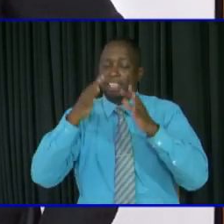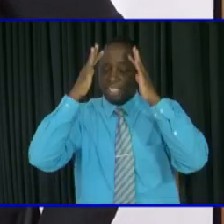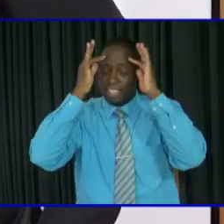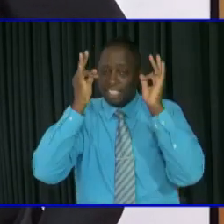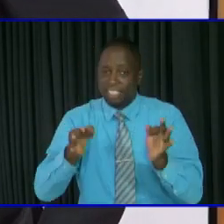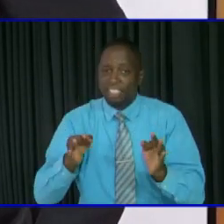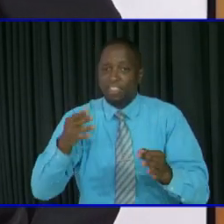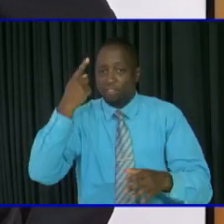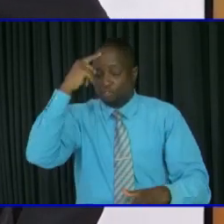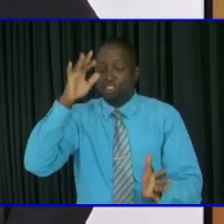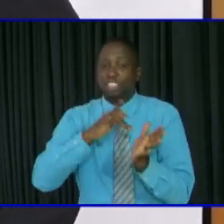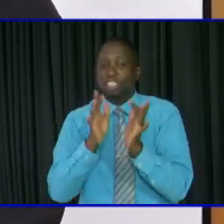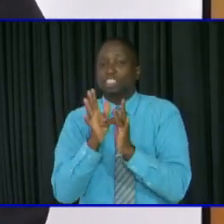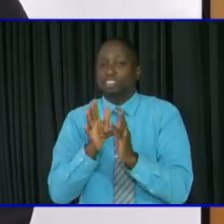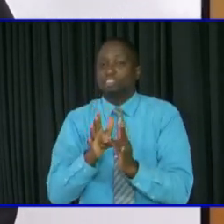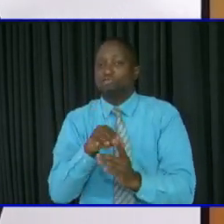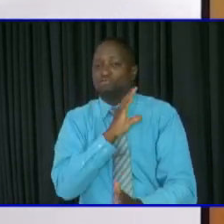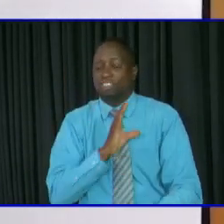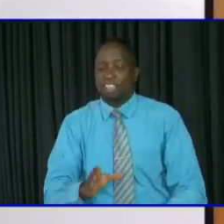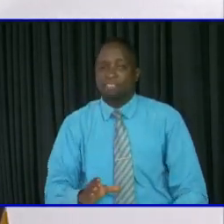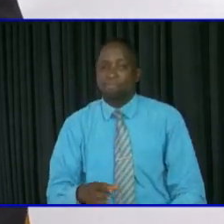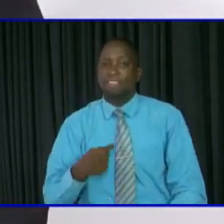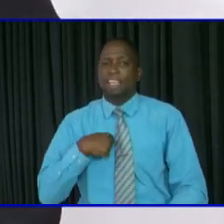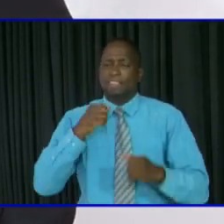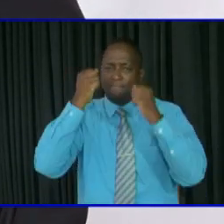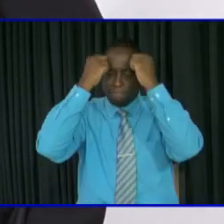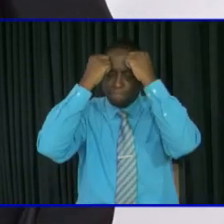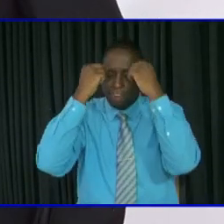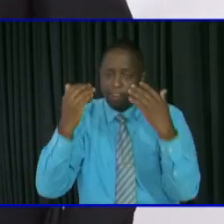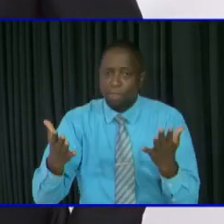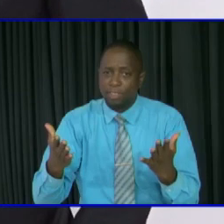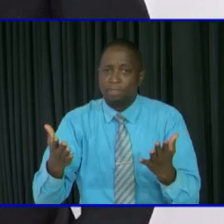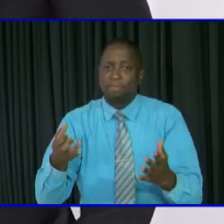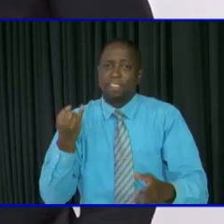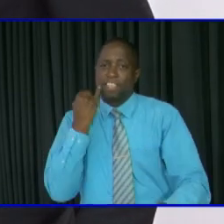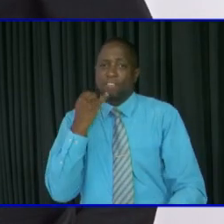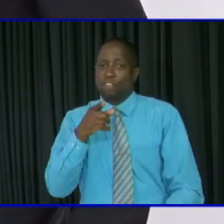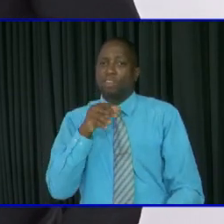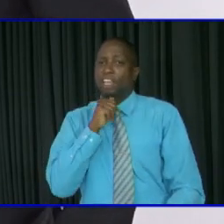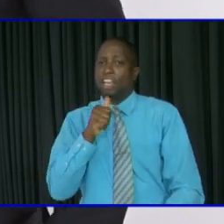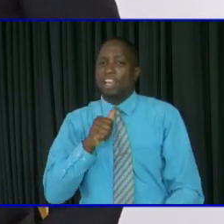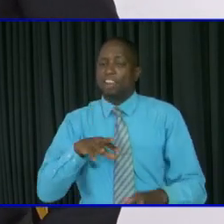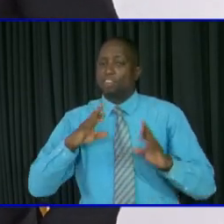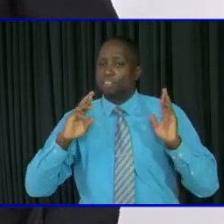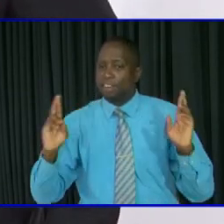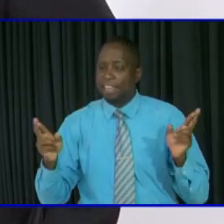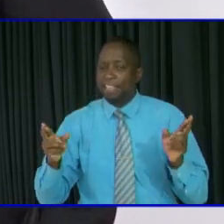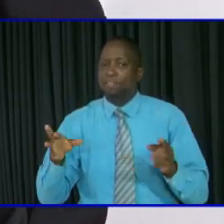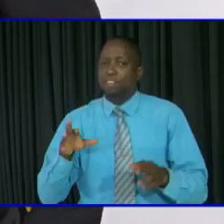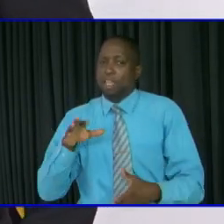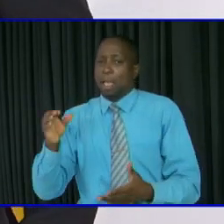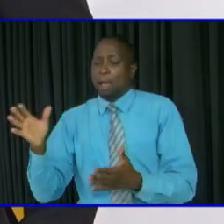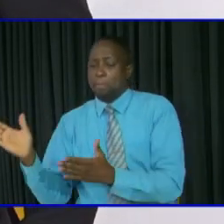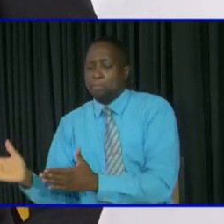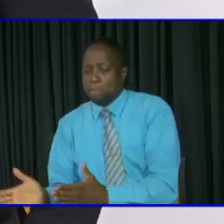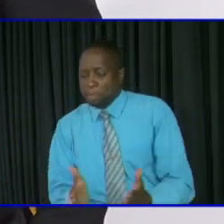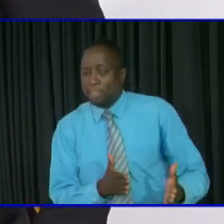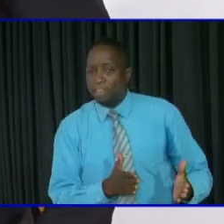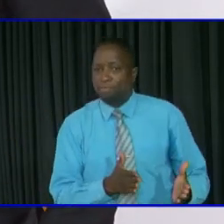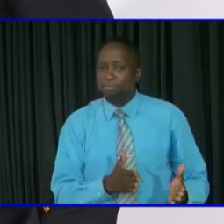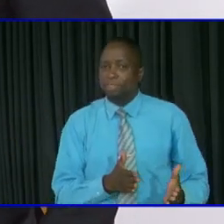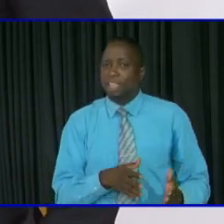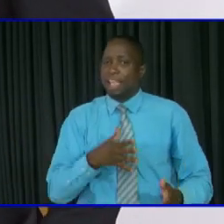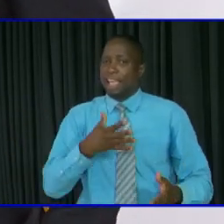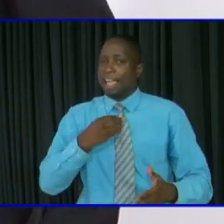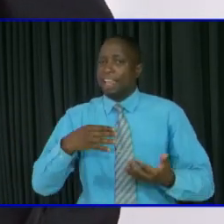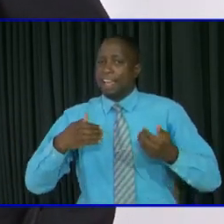this evening, I submit to you, my brothers and sisters, that if you are not ready, if you are not prepared, if you do not